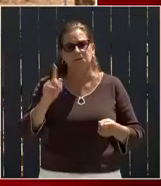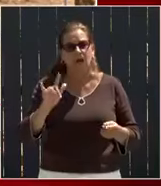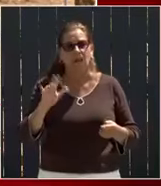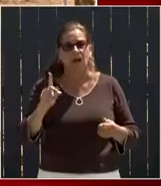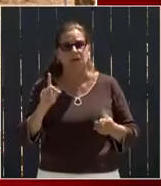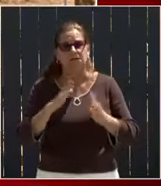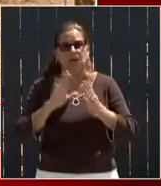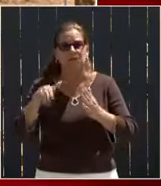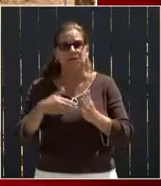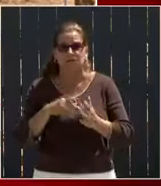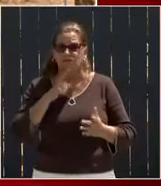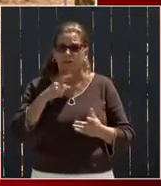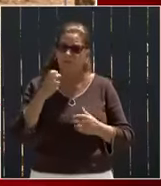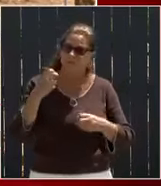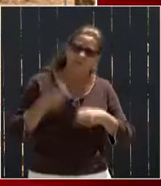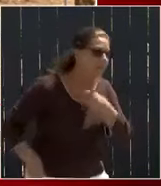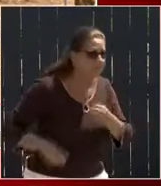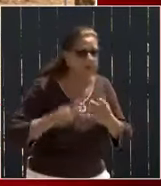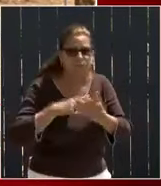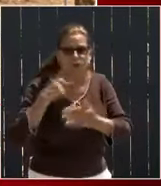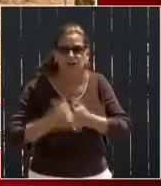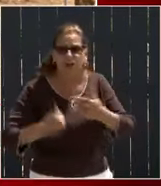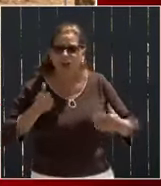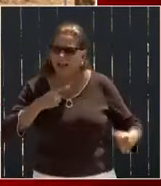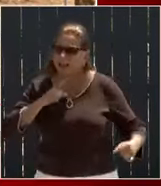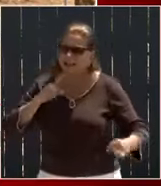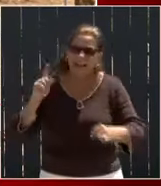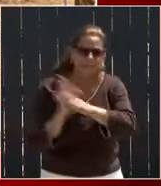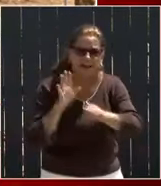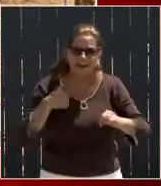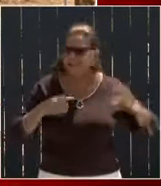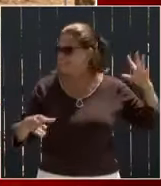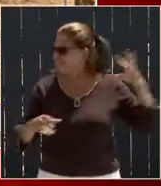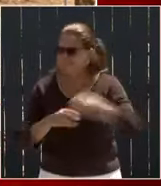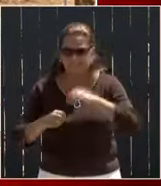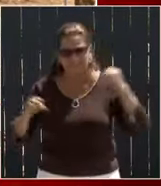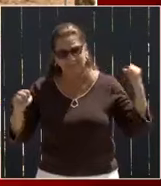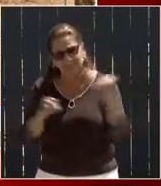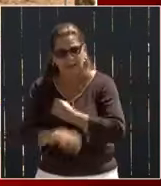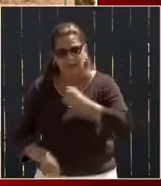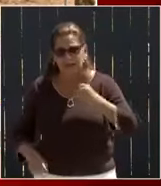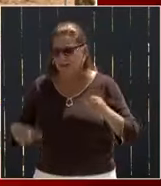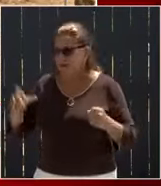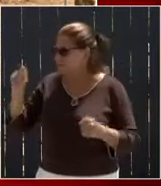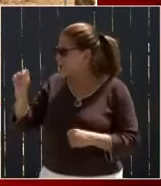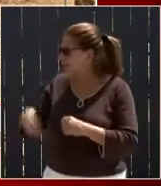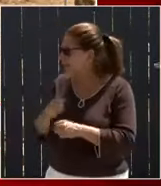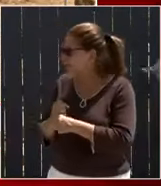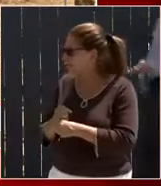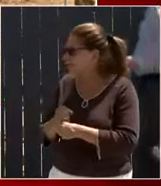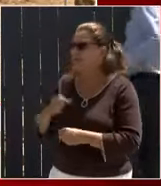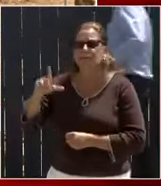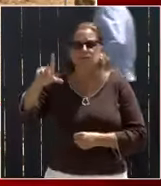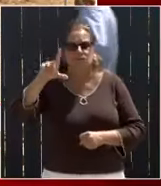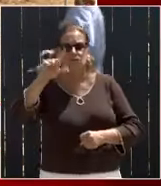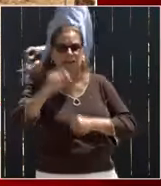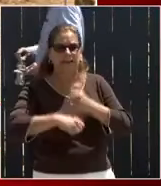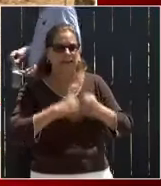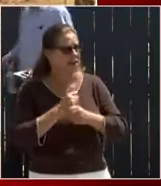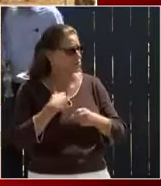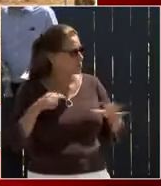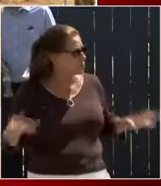hard. That's why we've been at it for, Gary, 20 years, the city for 30 years, the community for longer than